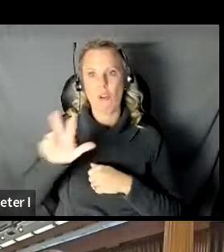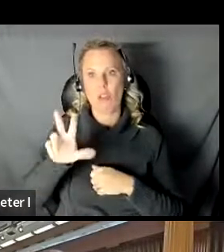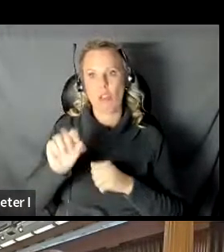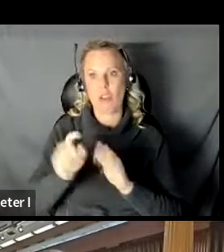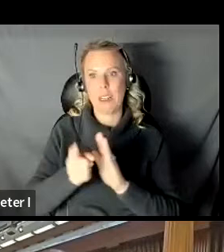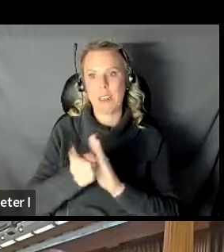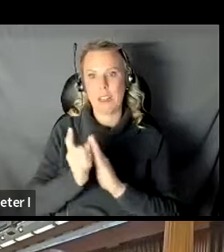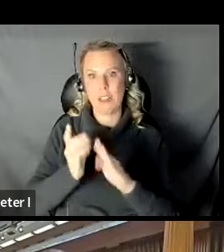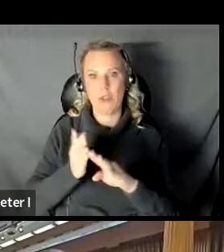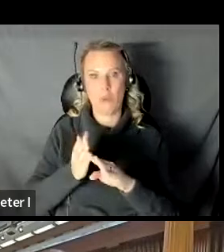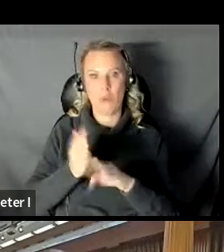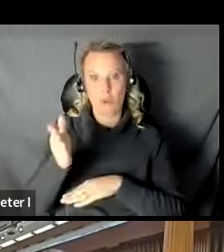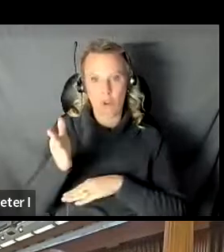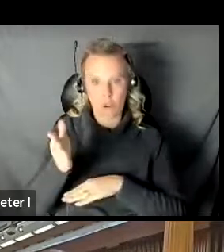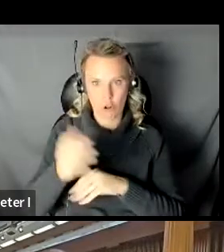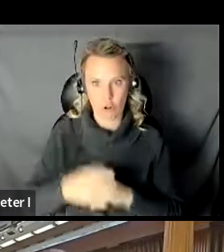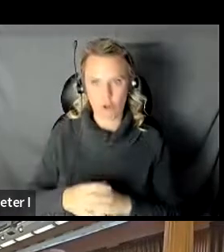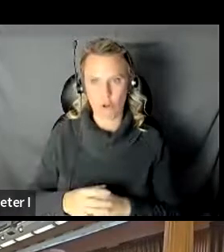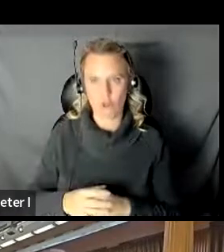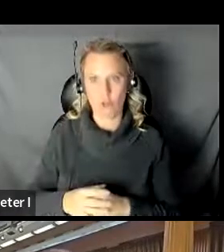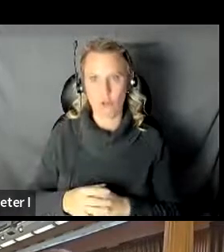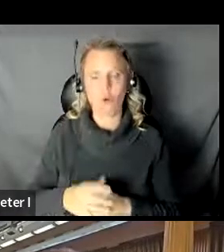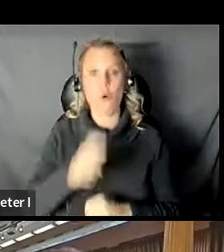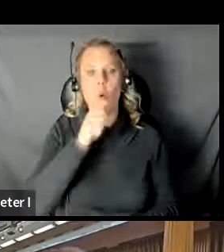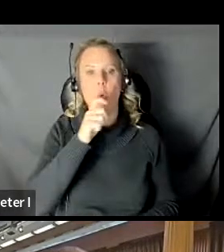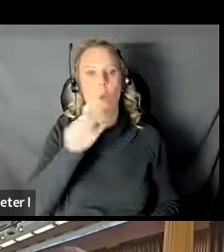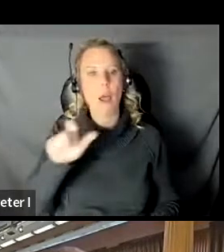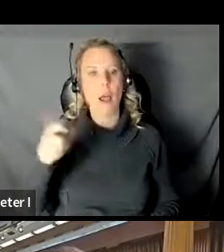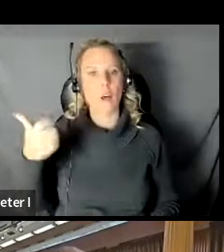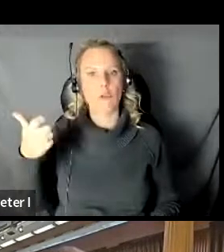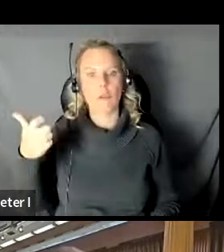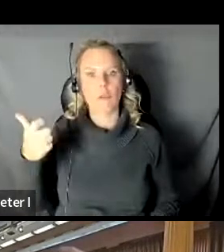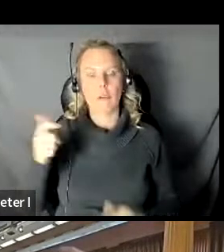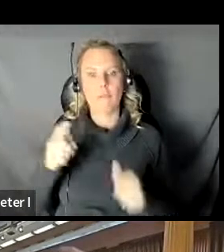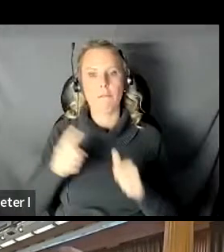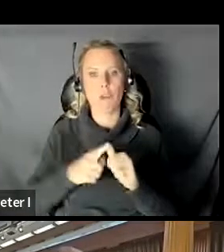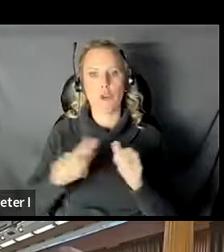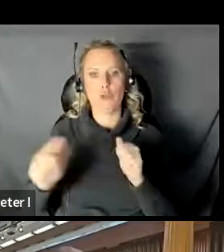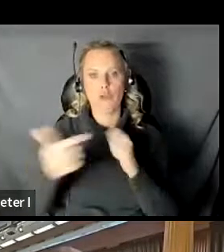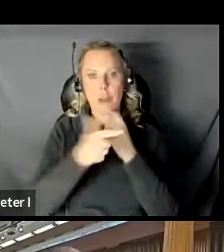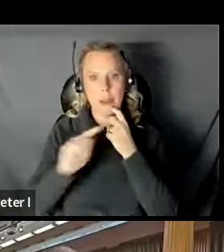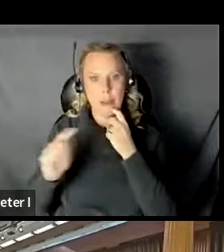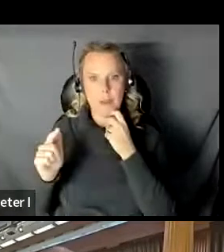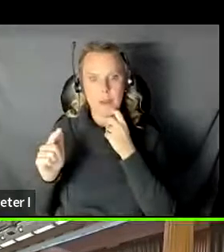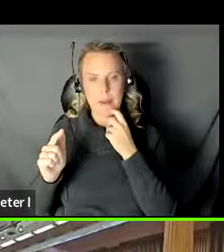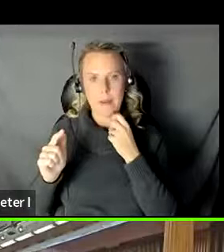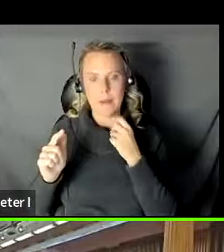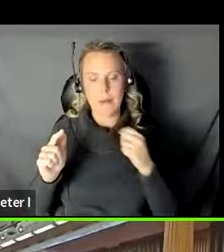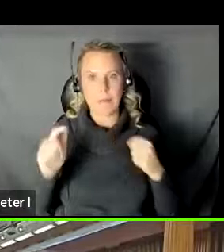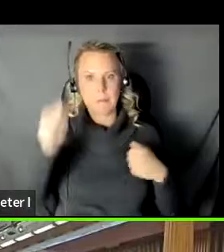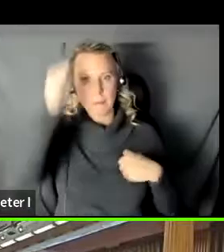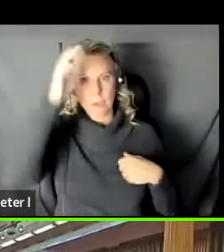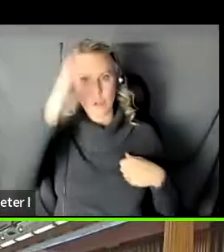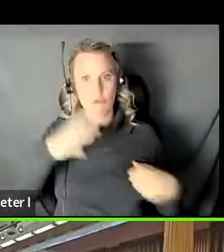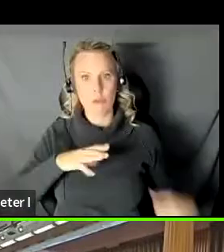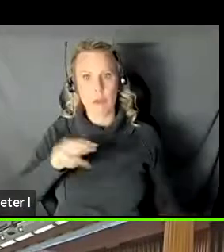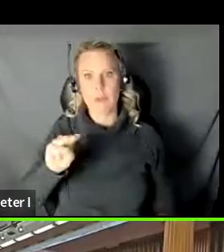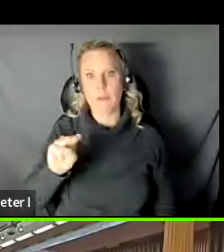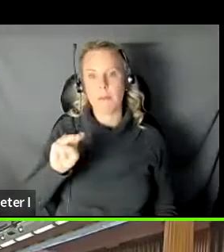over. So who else on first round? Councilmember Mr. Chairman,